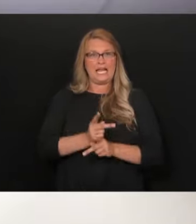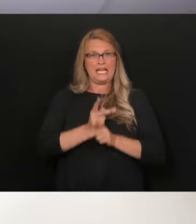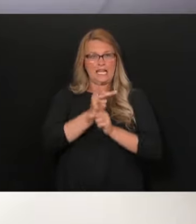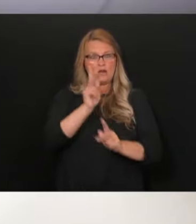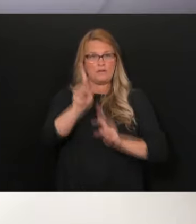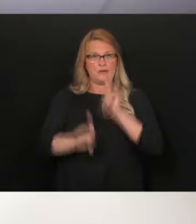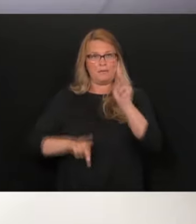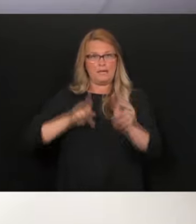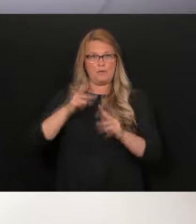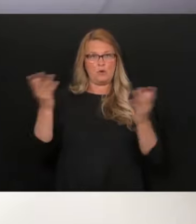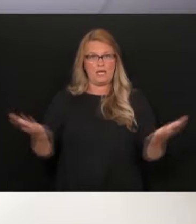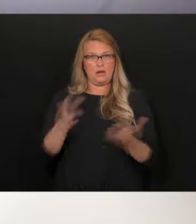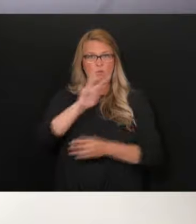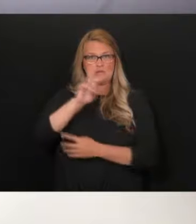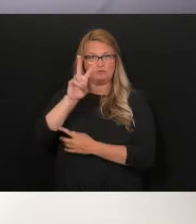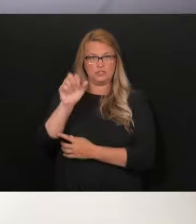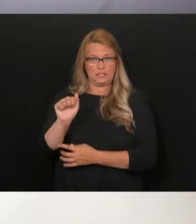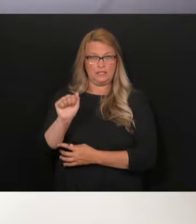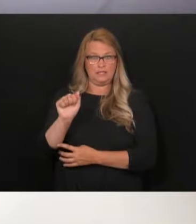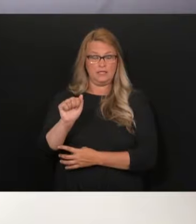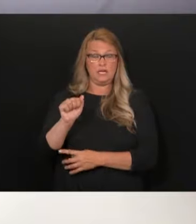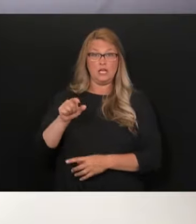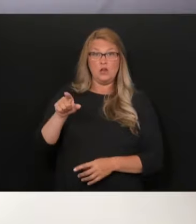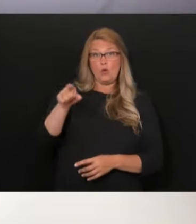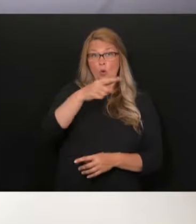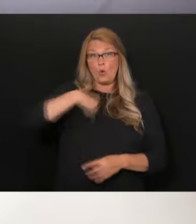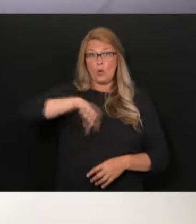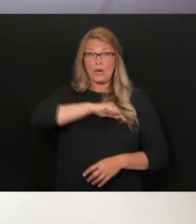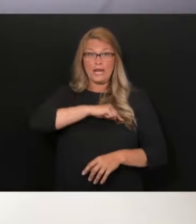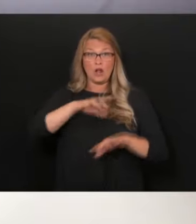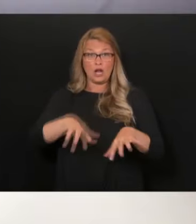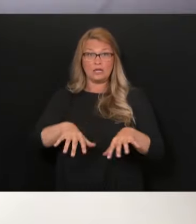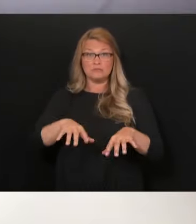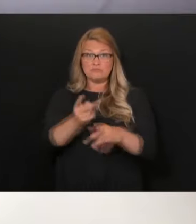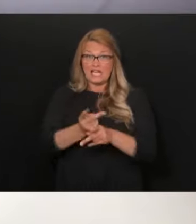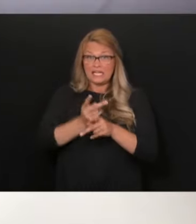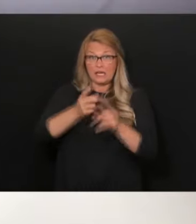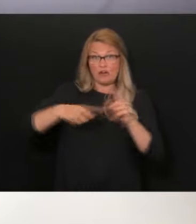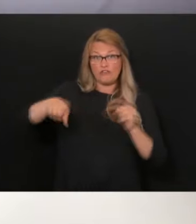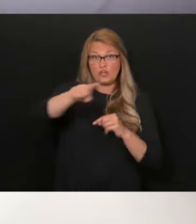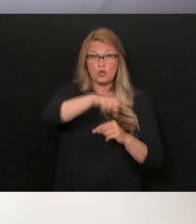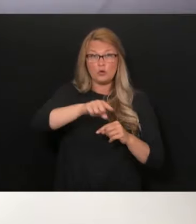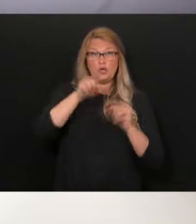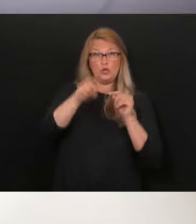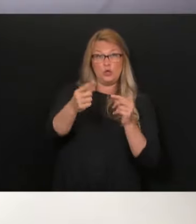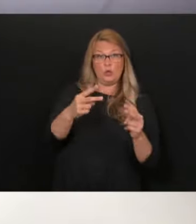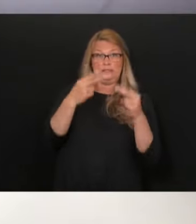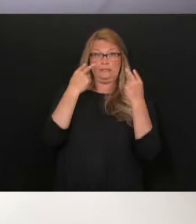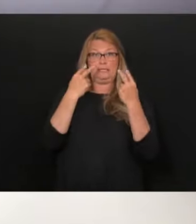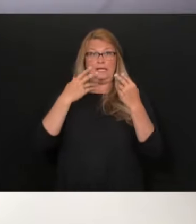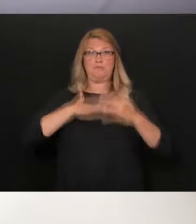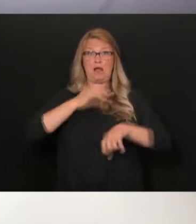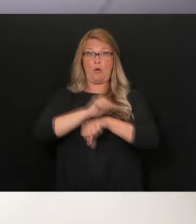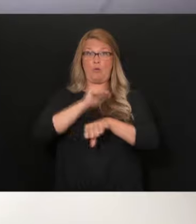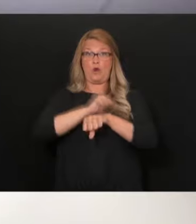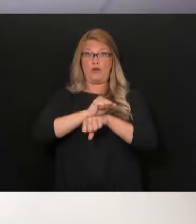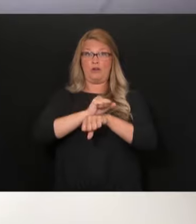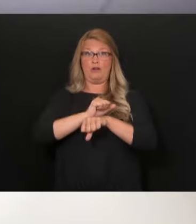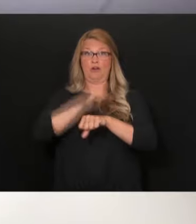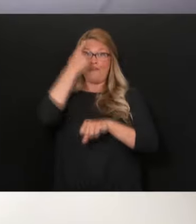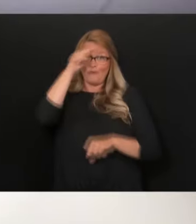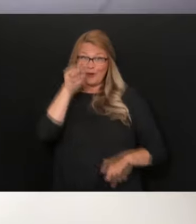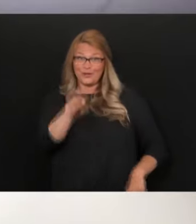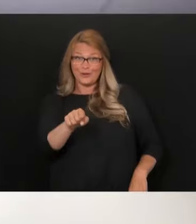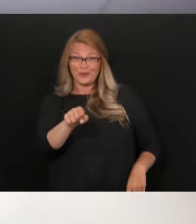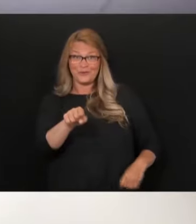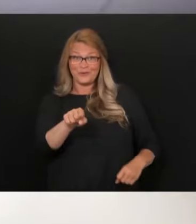West Virginia. So if you're taking care of the citizens see the work that you're doing on their behalf. It